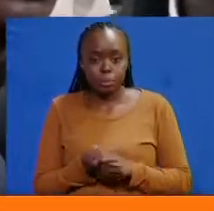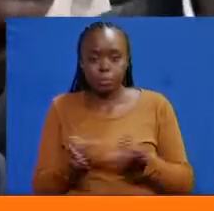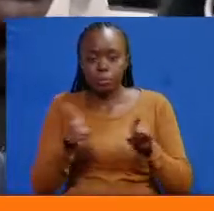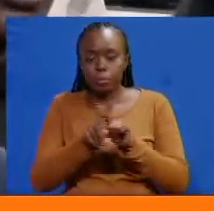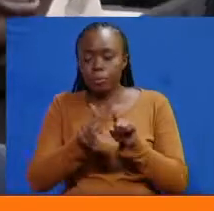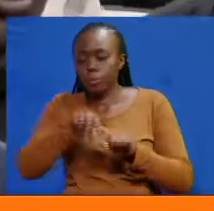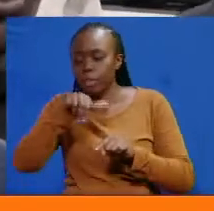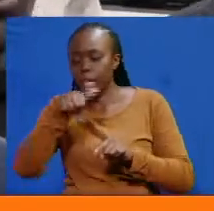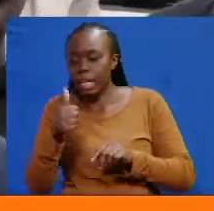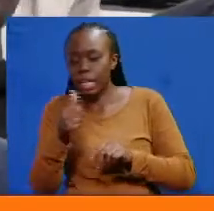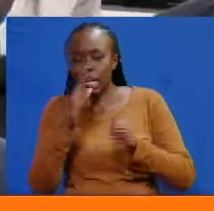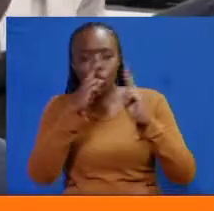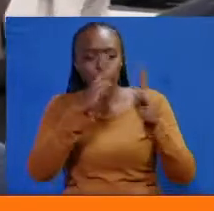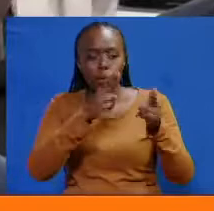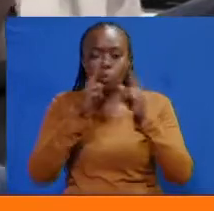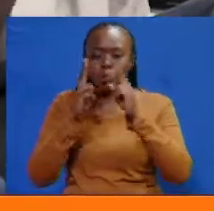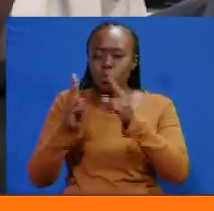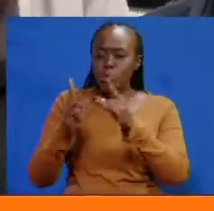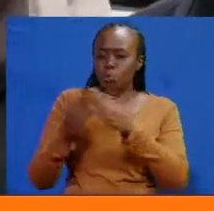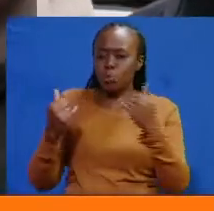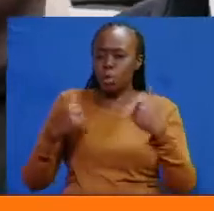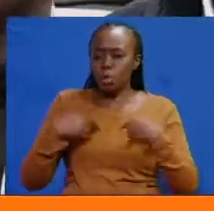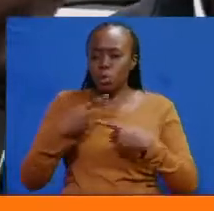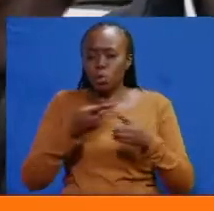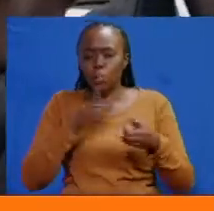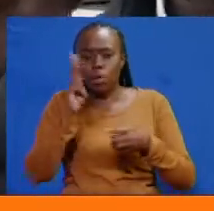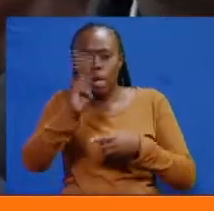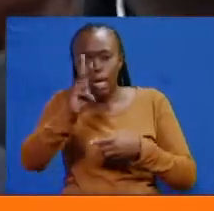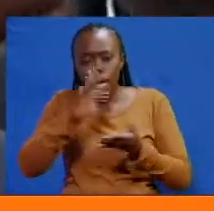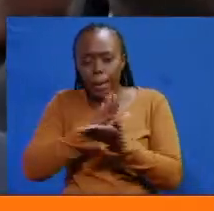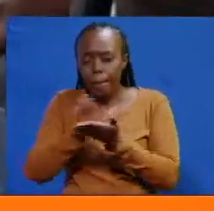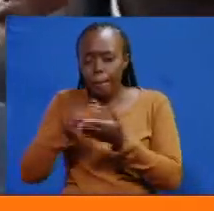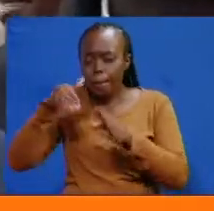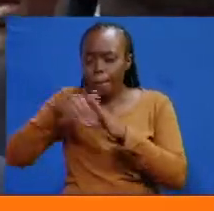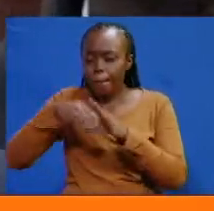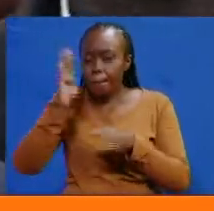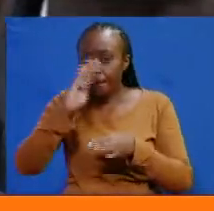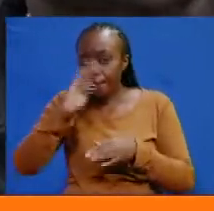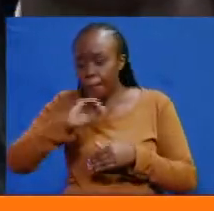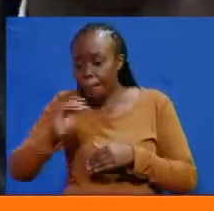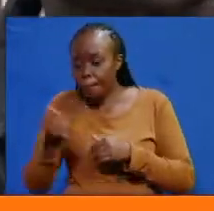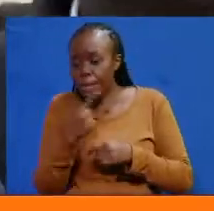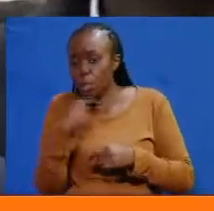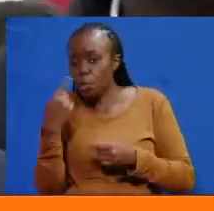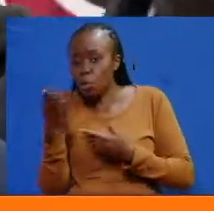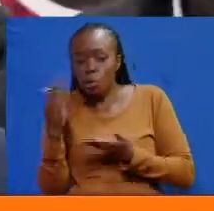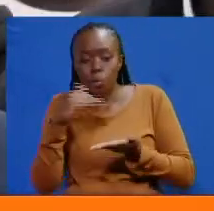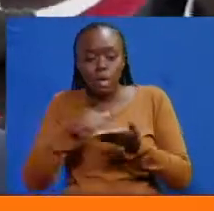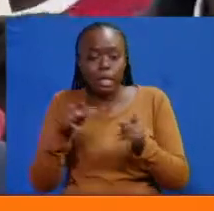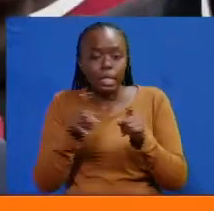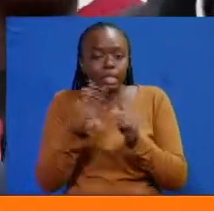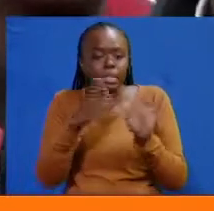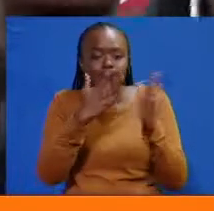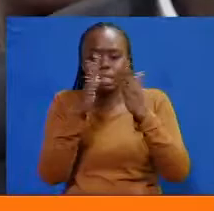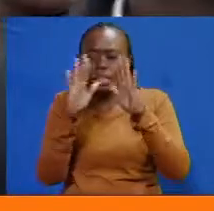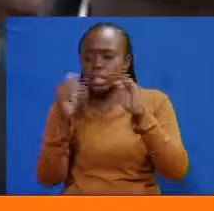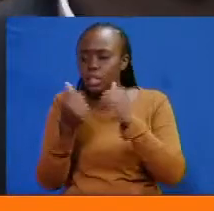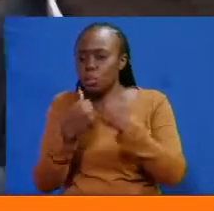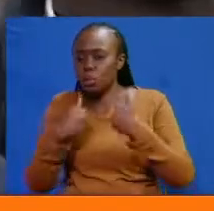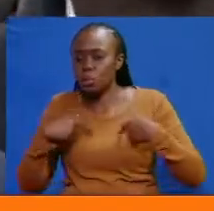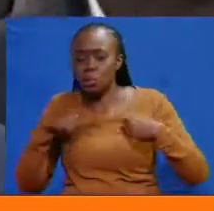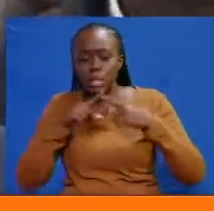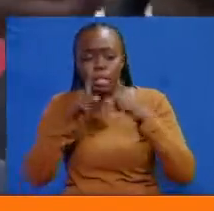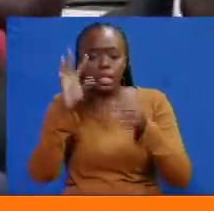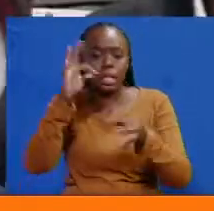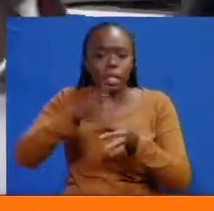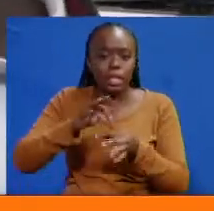Elsewhere, police lobbed tear gas at Kabarnet residents in Baringo County, who came out to celebrate the ruling, and the